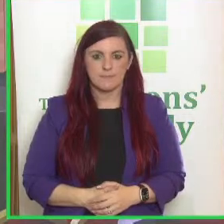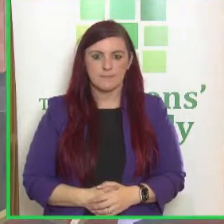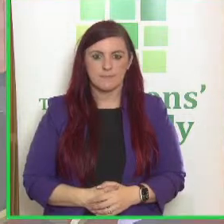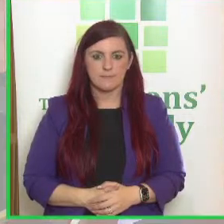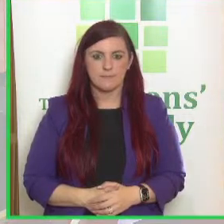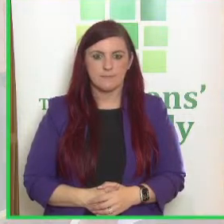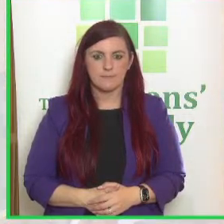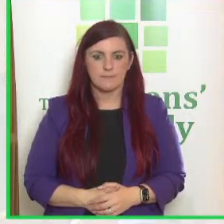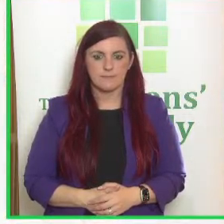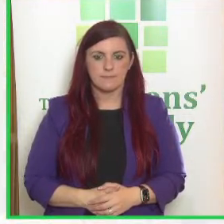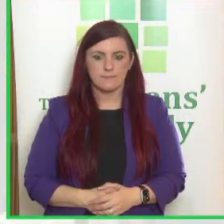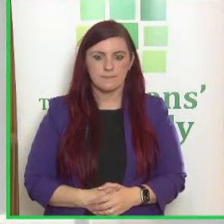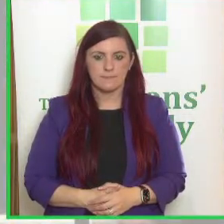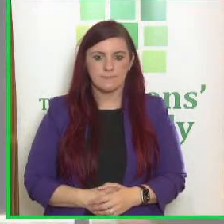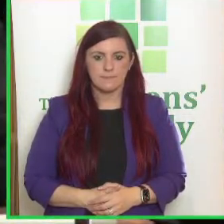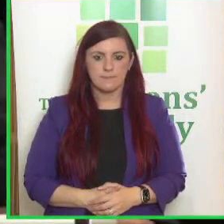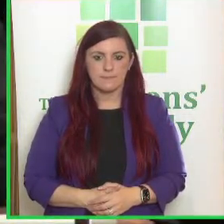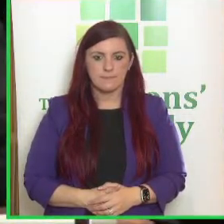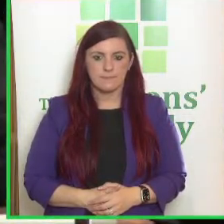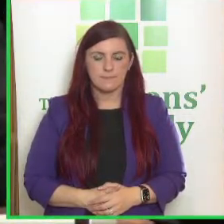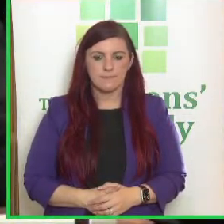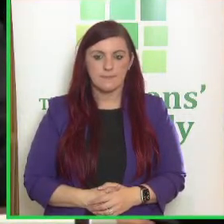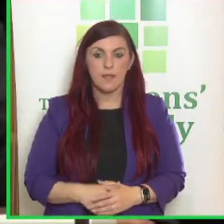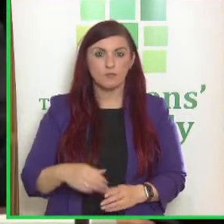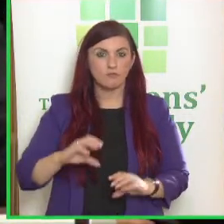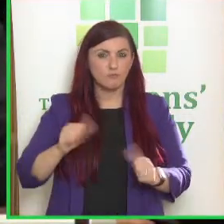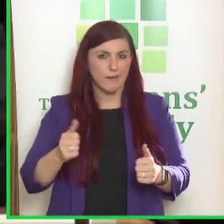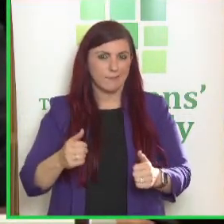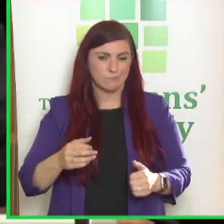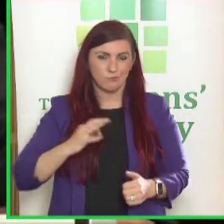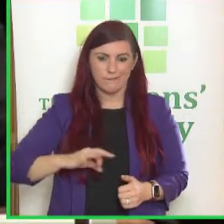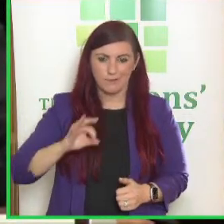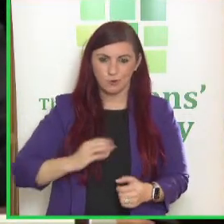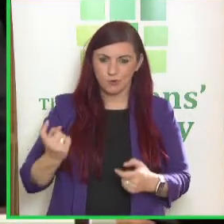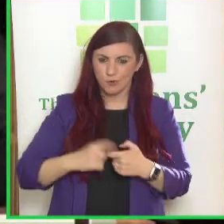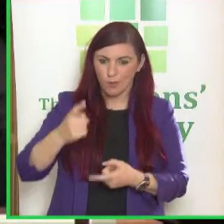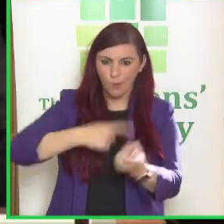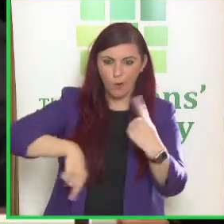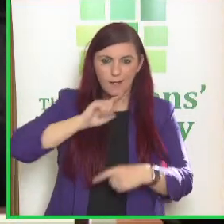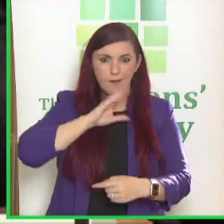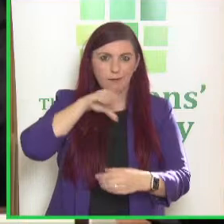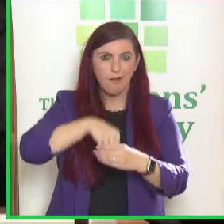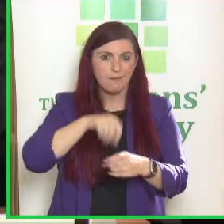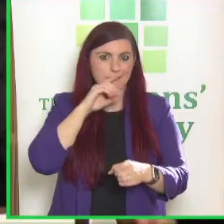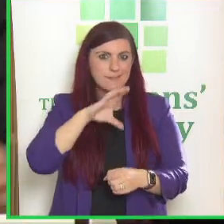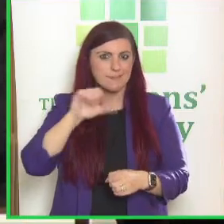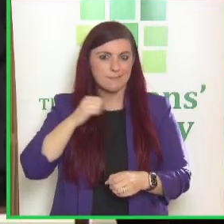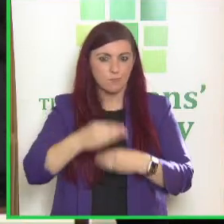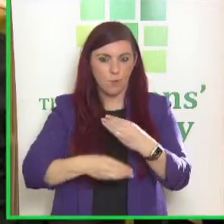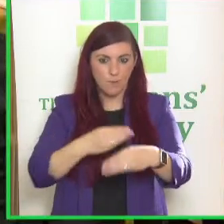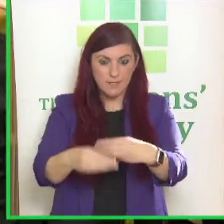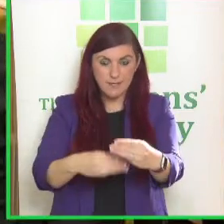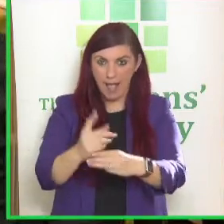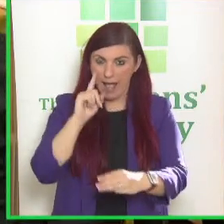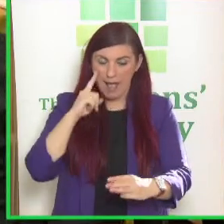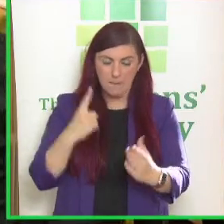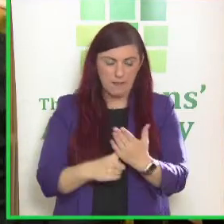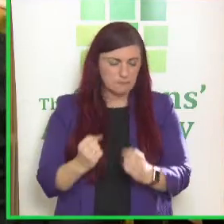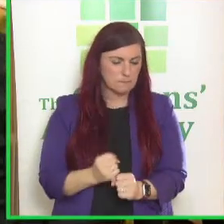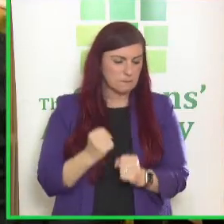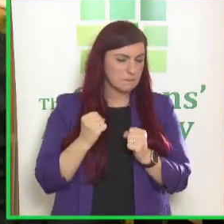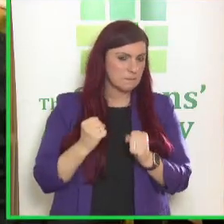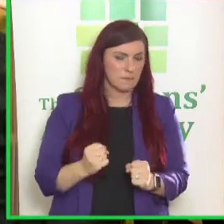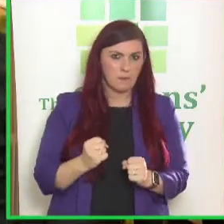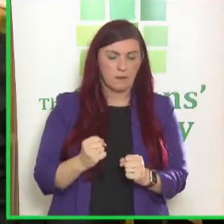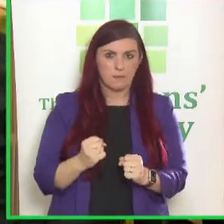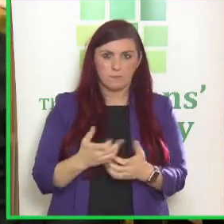It is a great privilege to join you all here today in this Citizens' Assembly process and what's going to be, I believe, a momentous